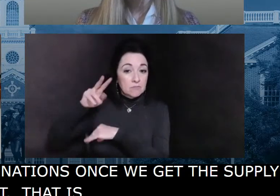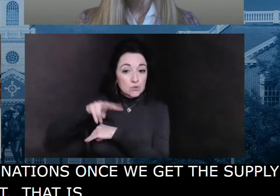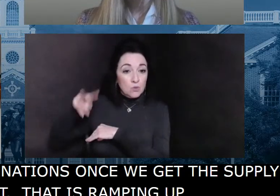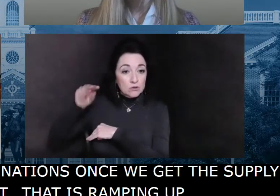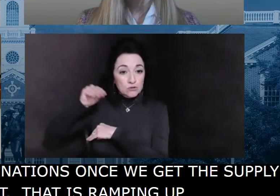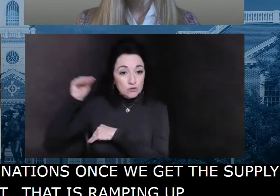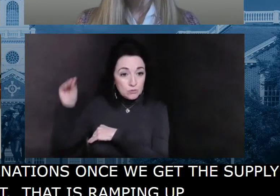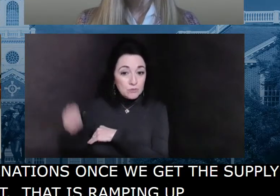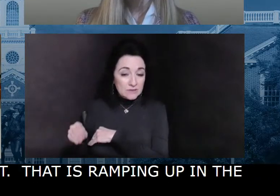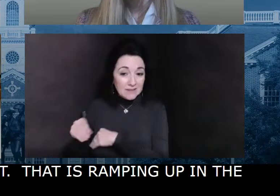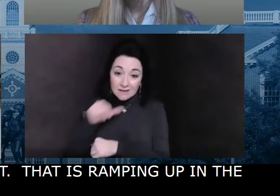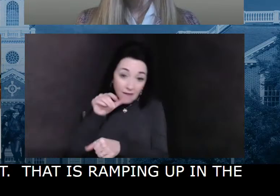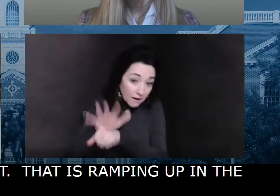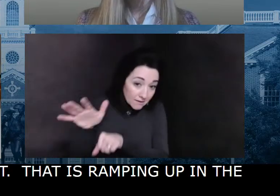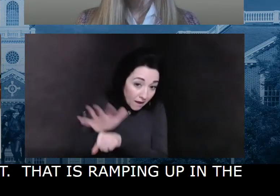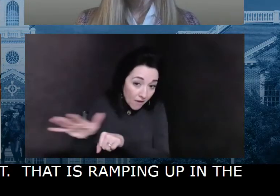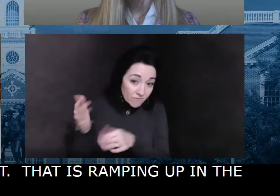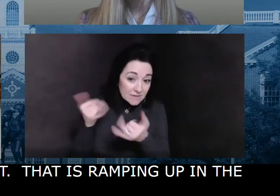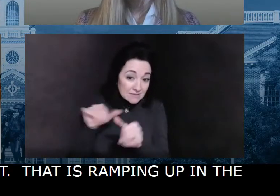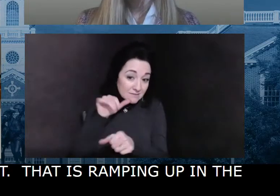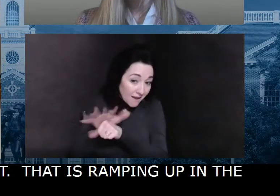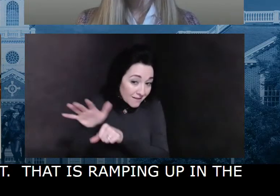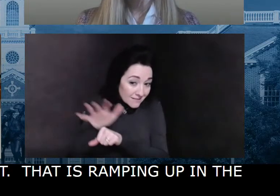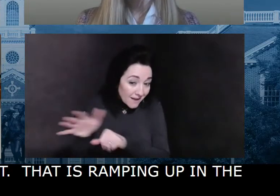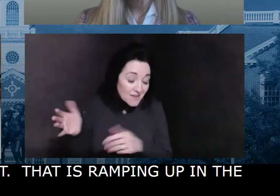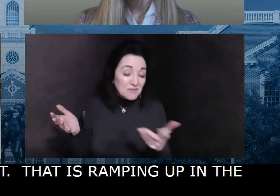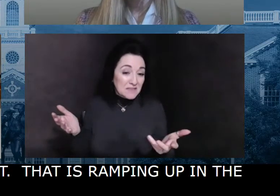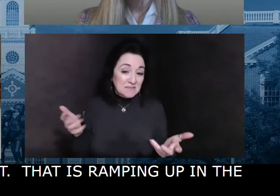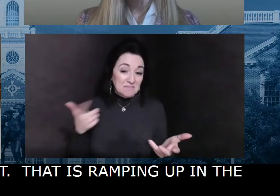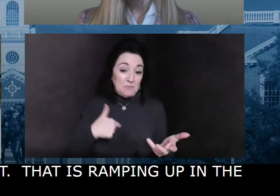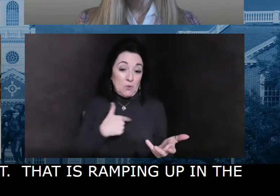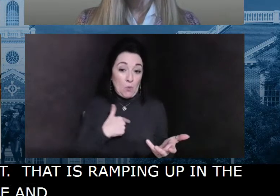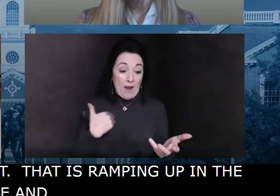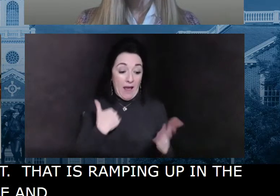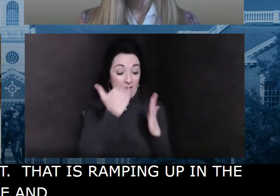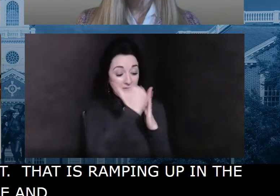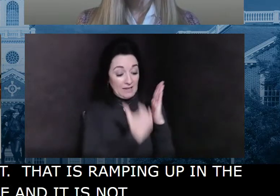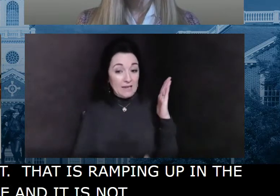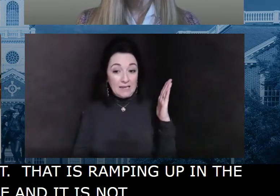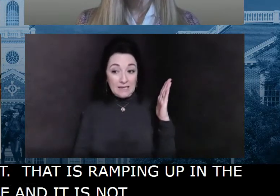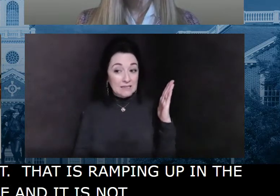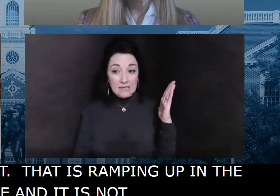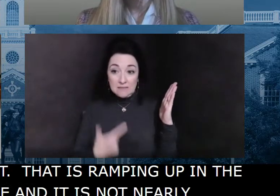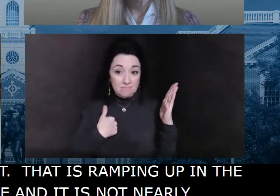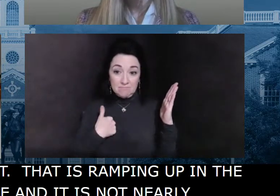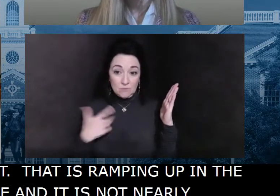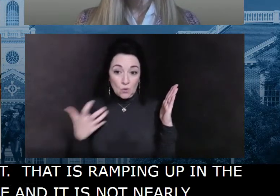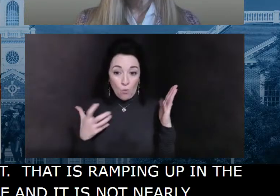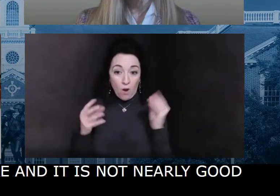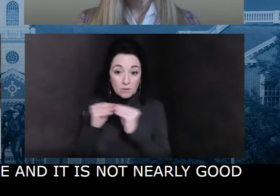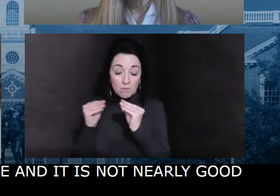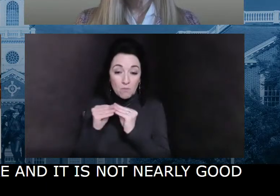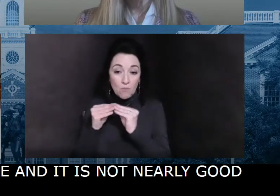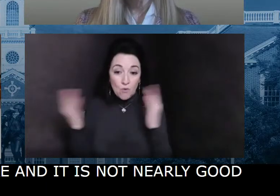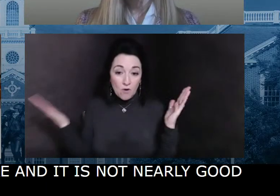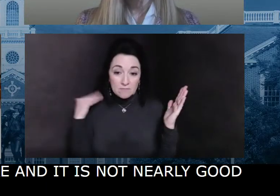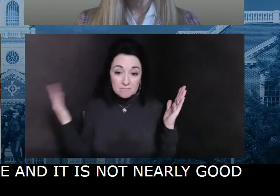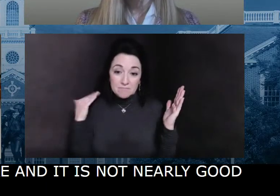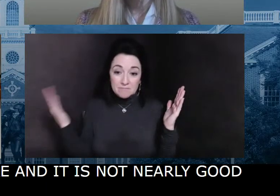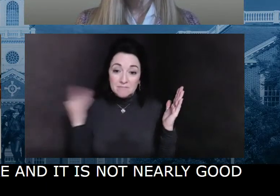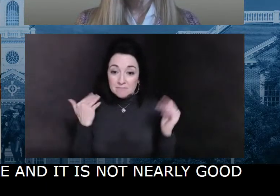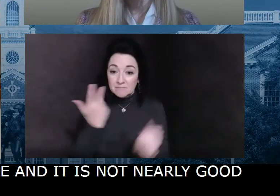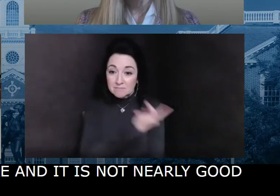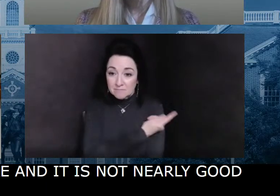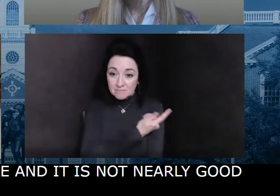It's not nearly enough. It's not nearly what our network of providers and partners can deliver. We can deliver much